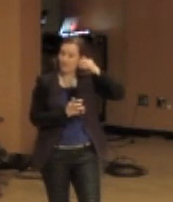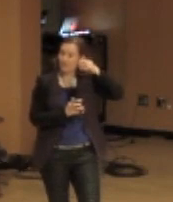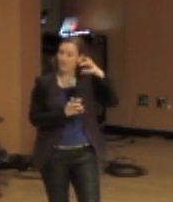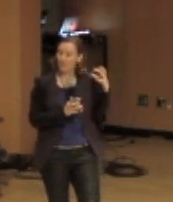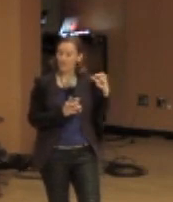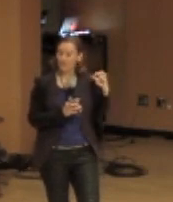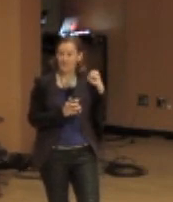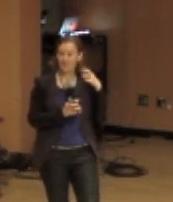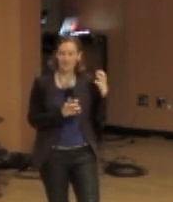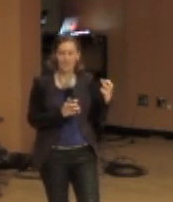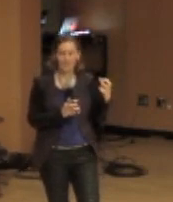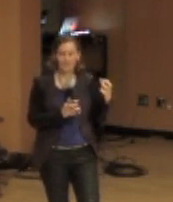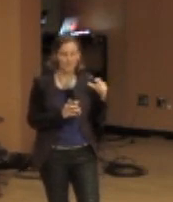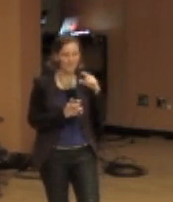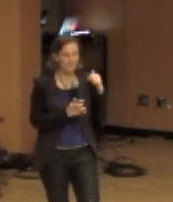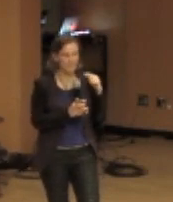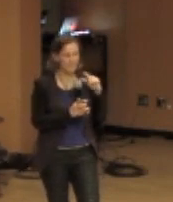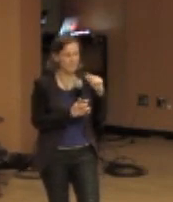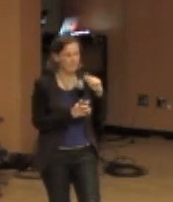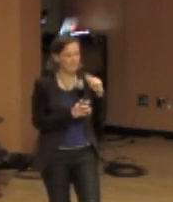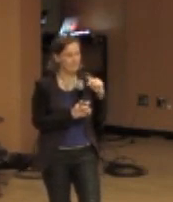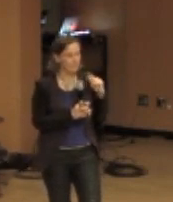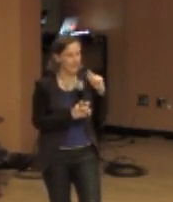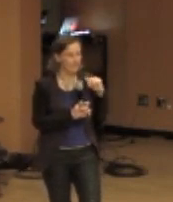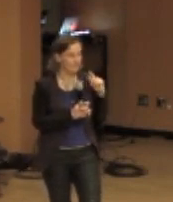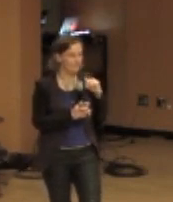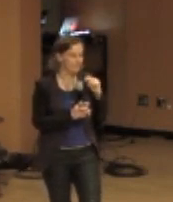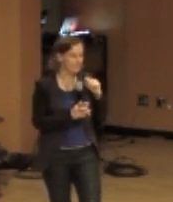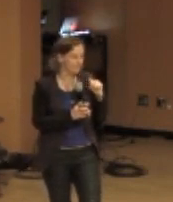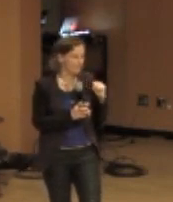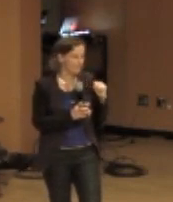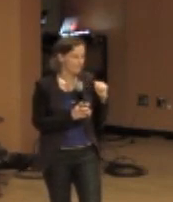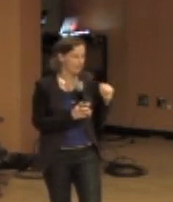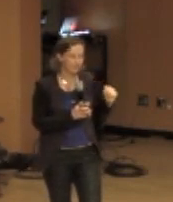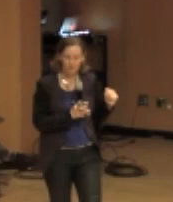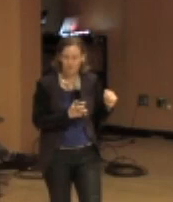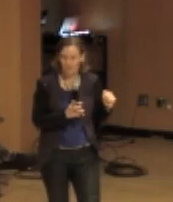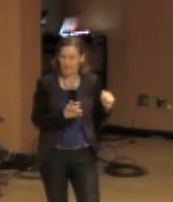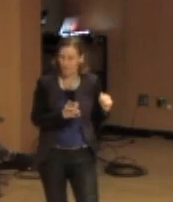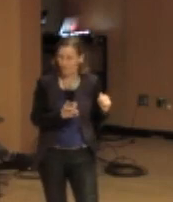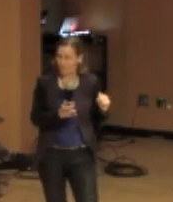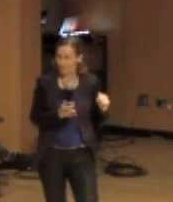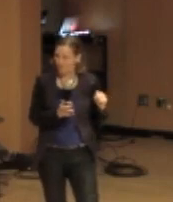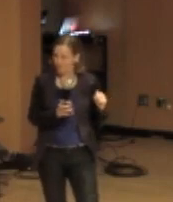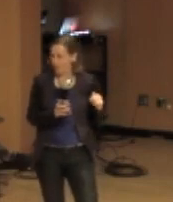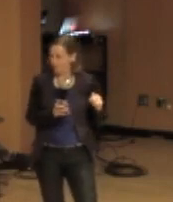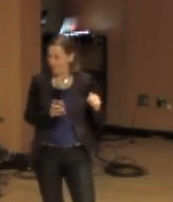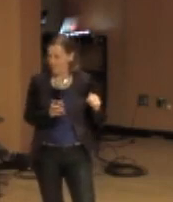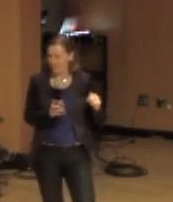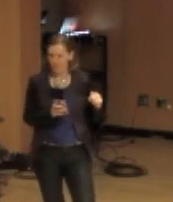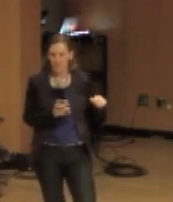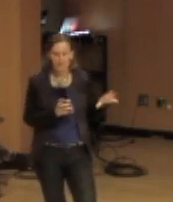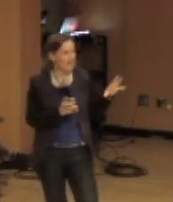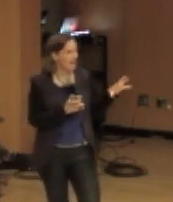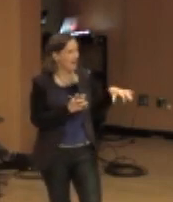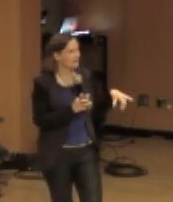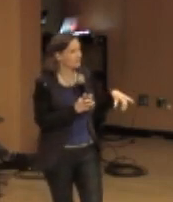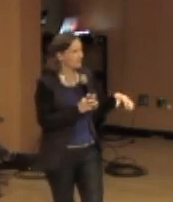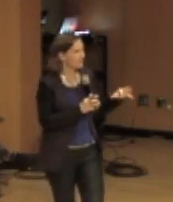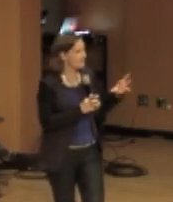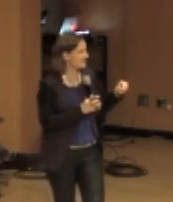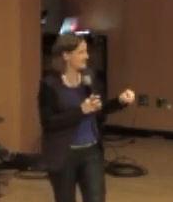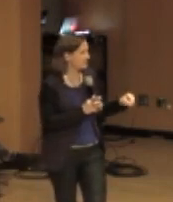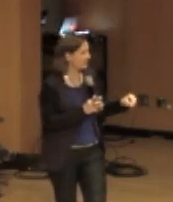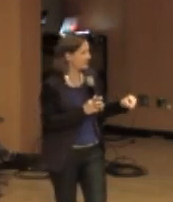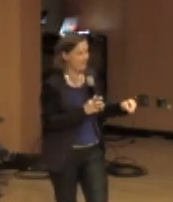their hear what they're saying very intimately so that's part of why we're experimenting with microphones this whole all day today